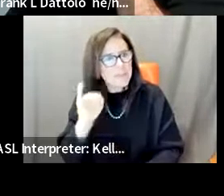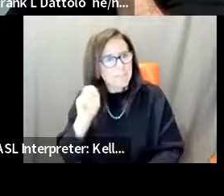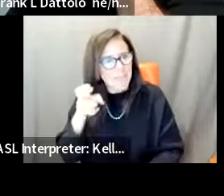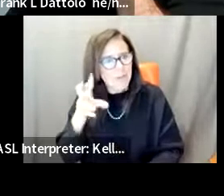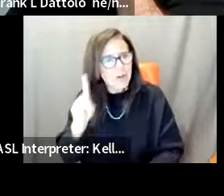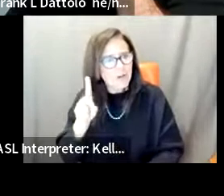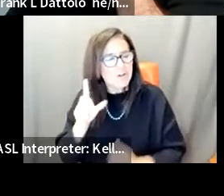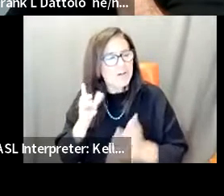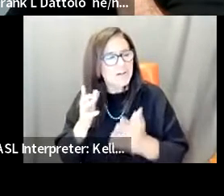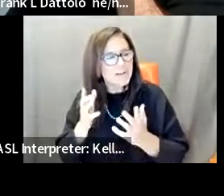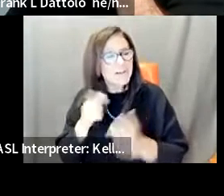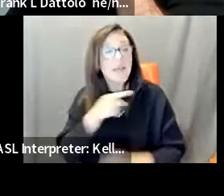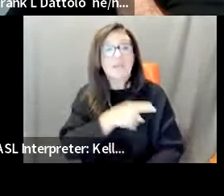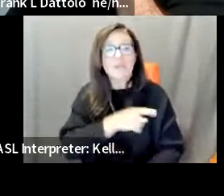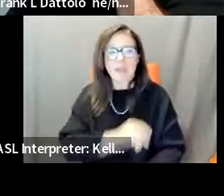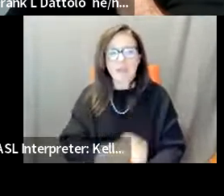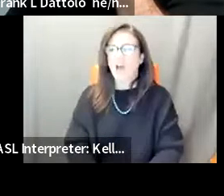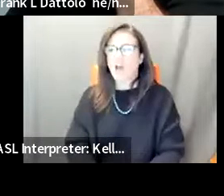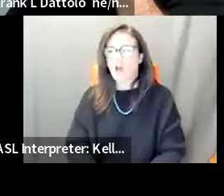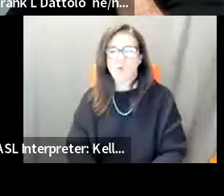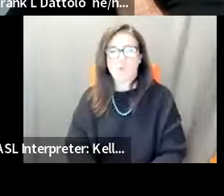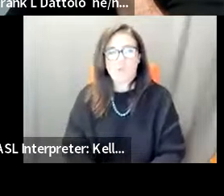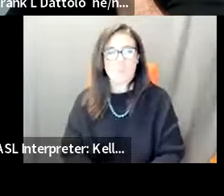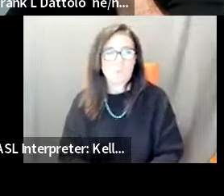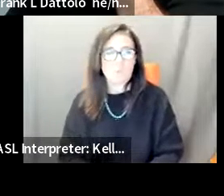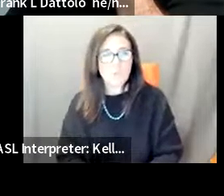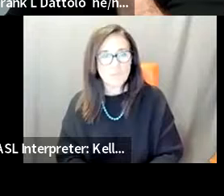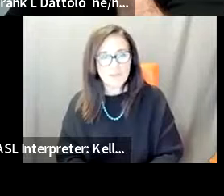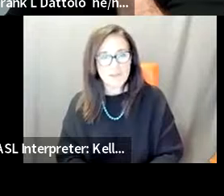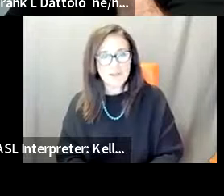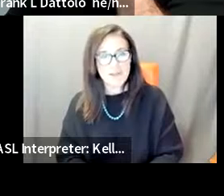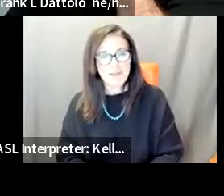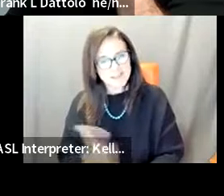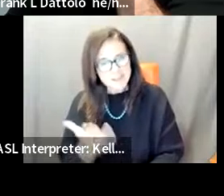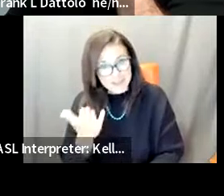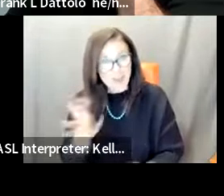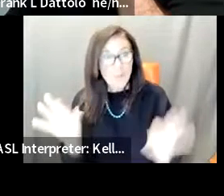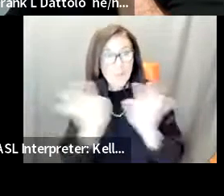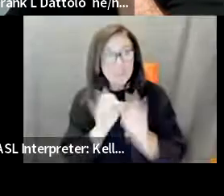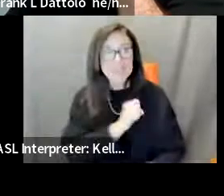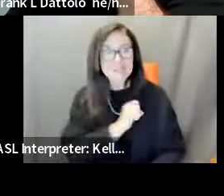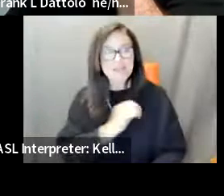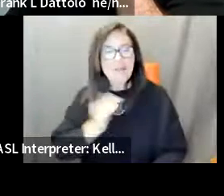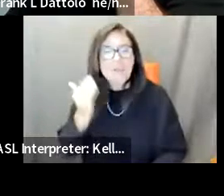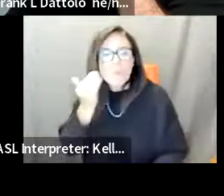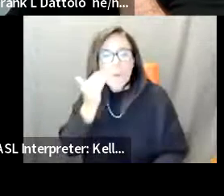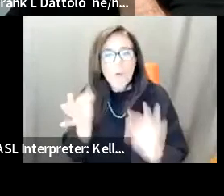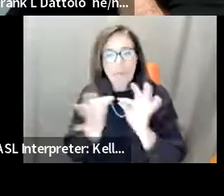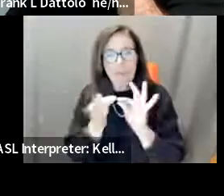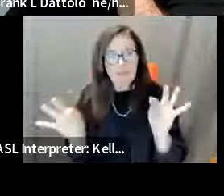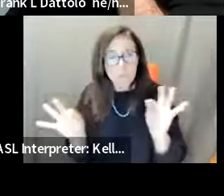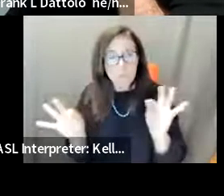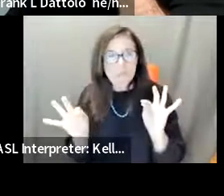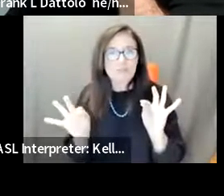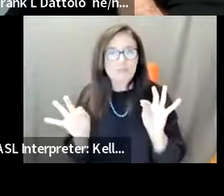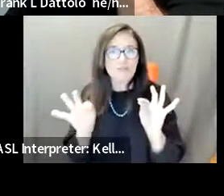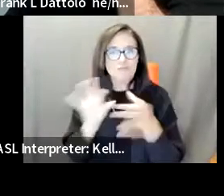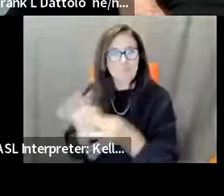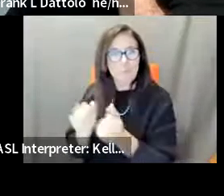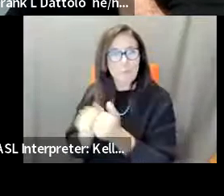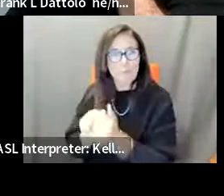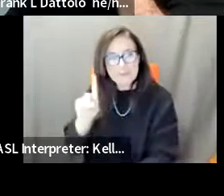maybe knowing that staff members understand the language that is associated with the